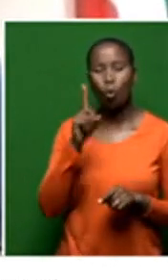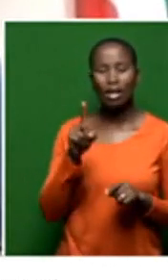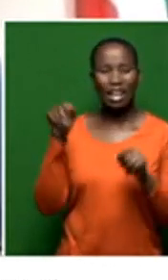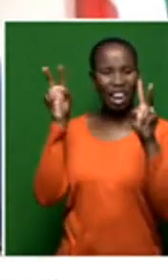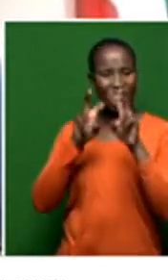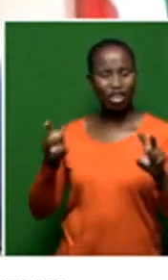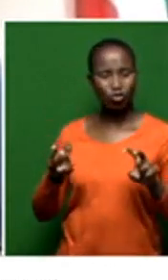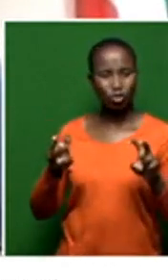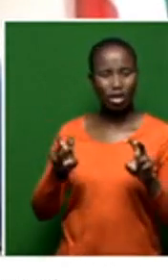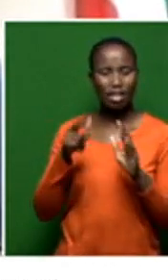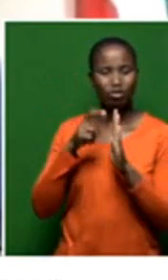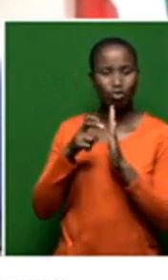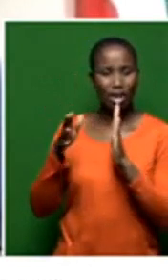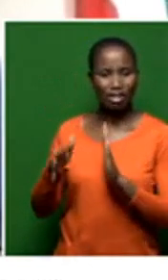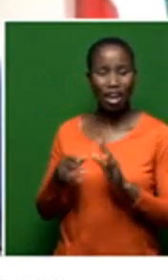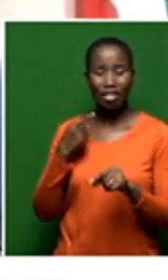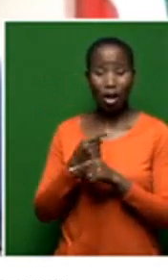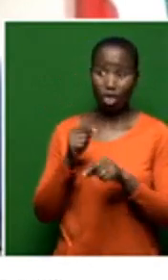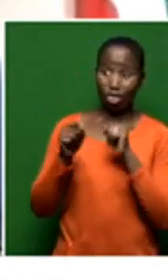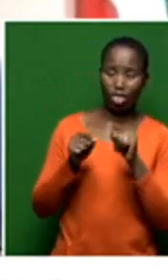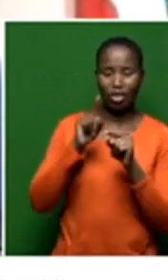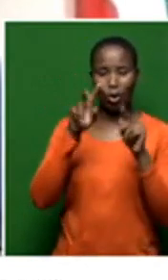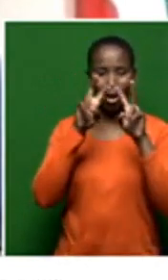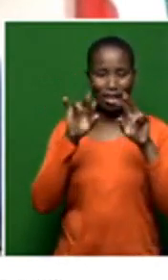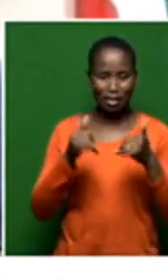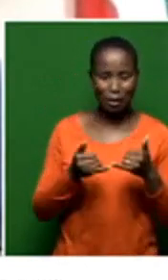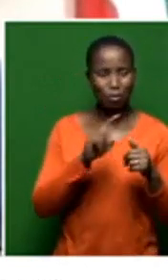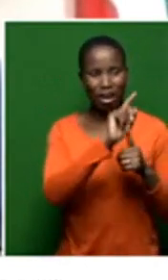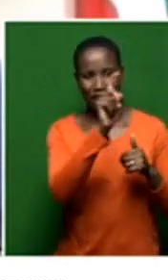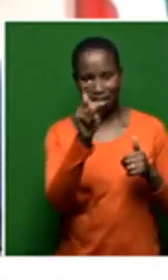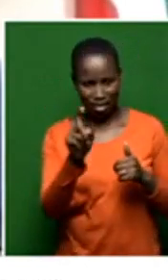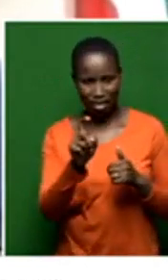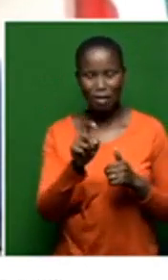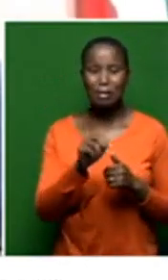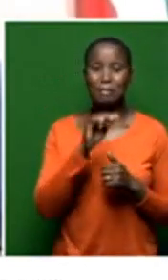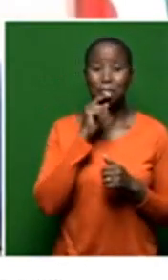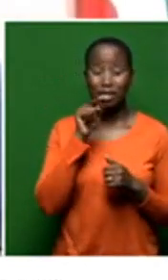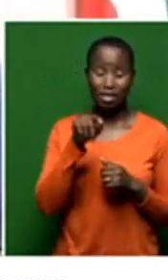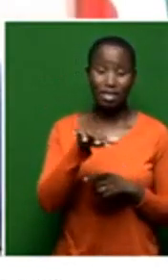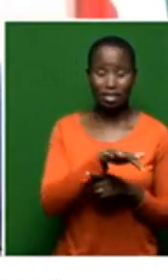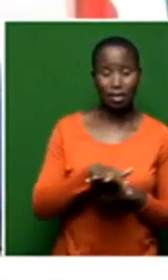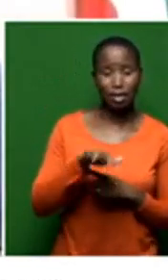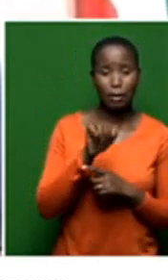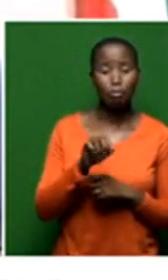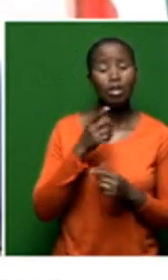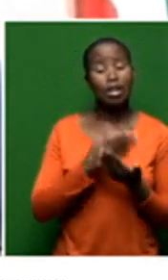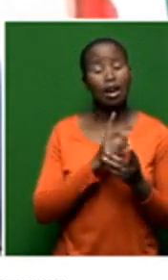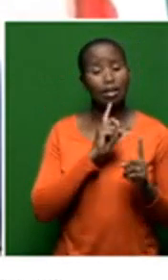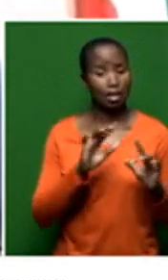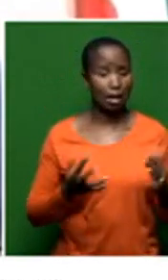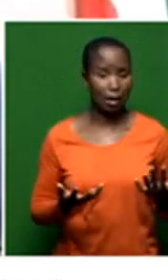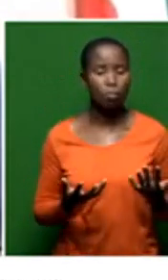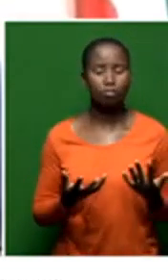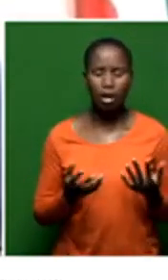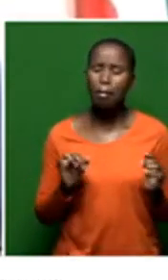They are always in court with Eskom and other role players. This is a litigious space. So to answer your question directly, there is a